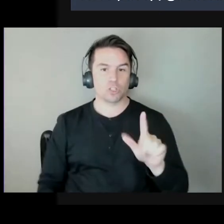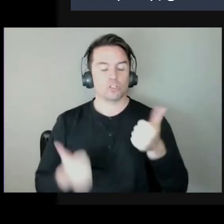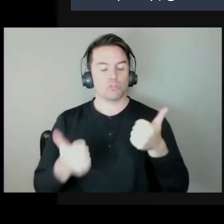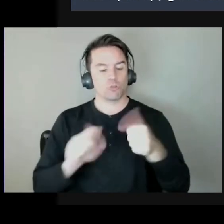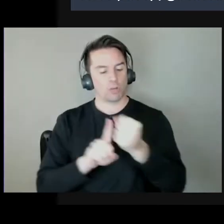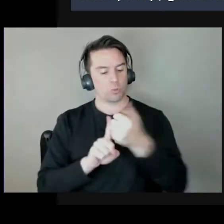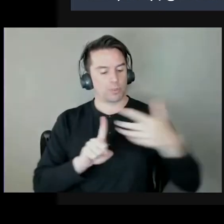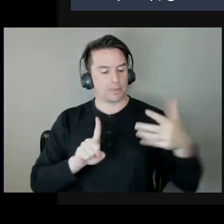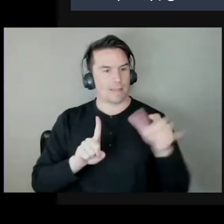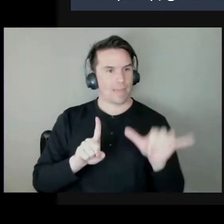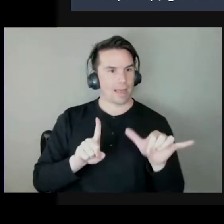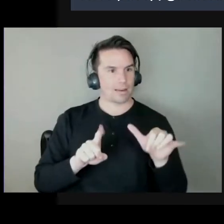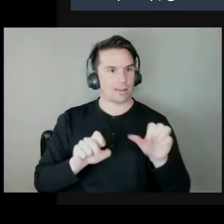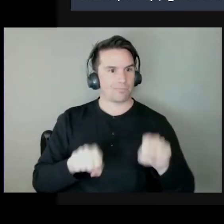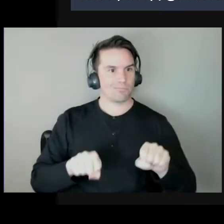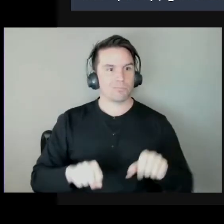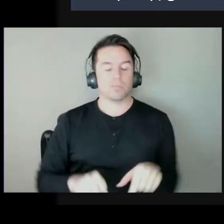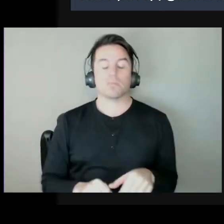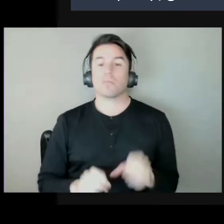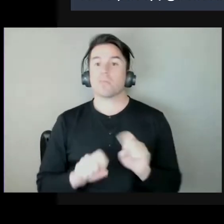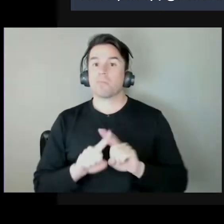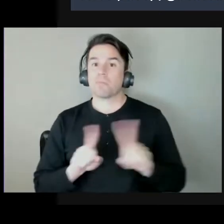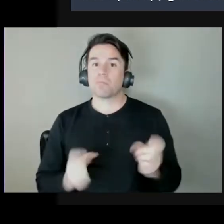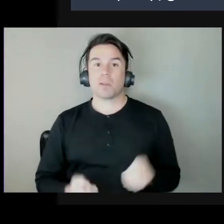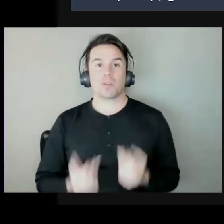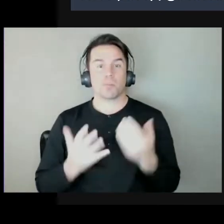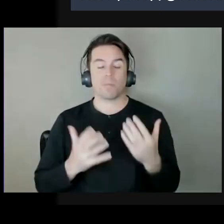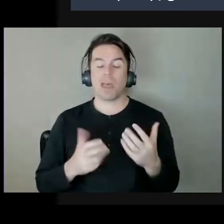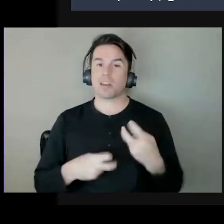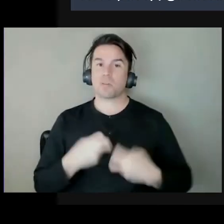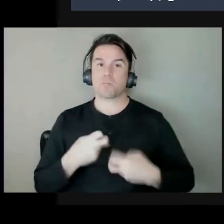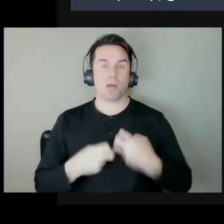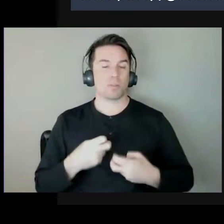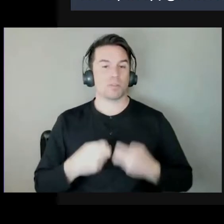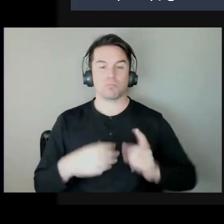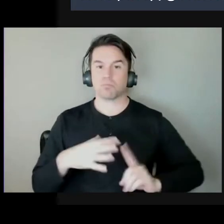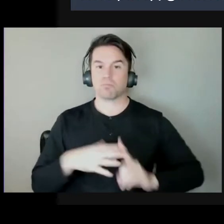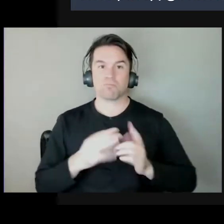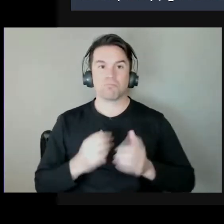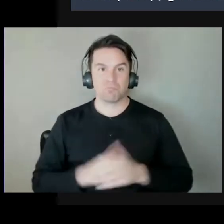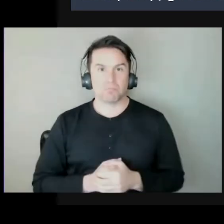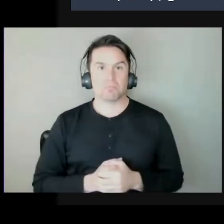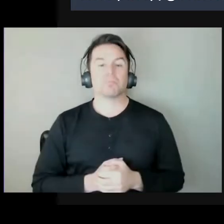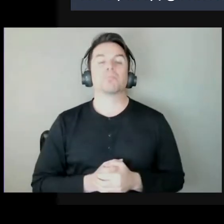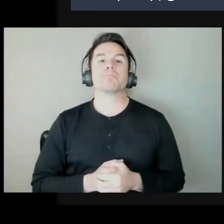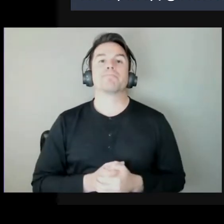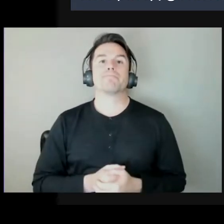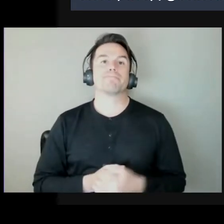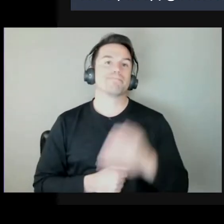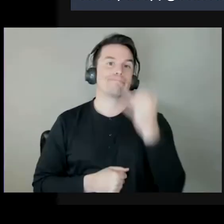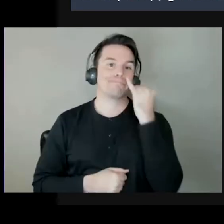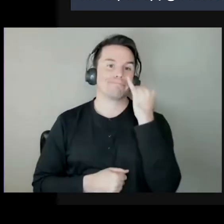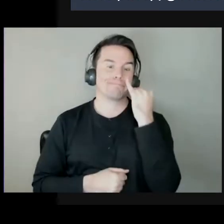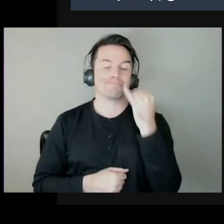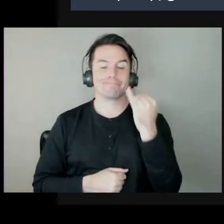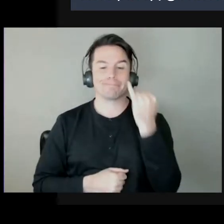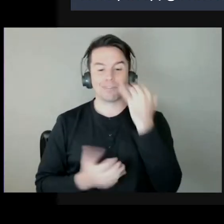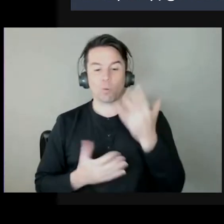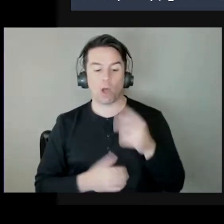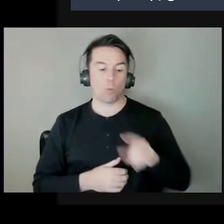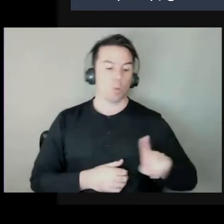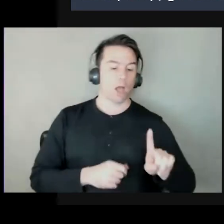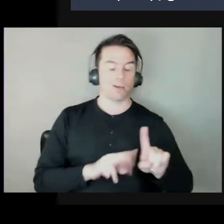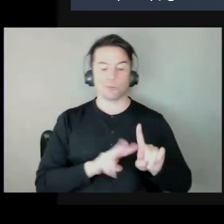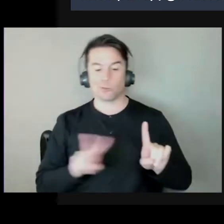there are many problems at scale. For example, what if I want to go from 1 to 2 GPUs, right?